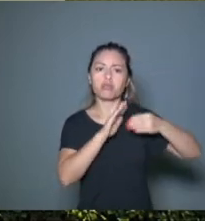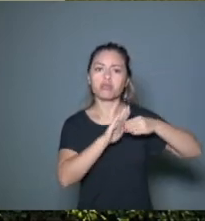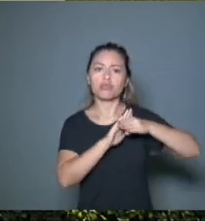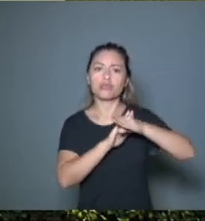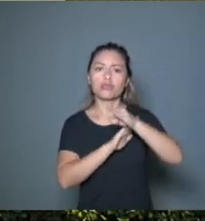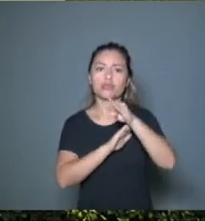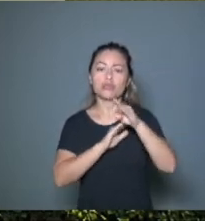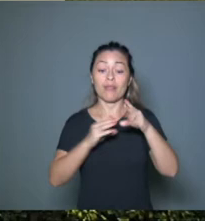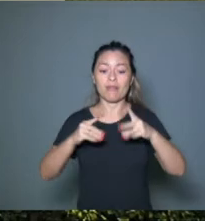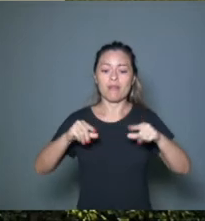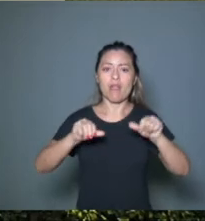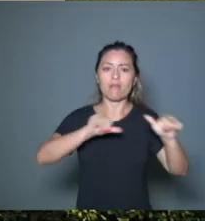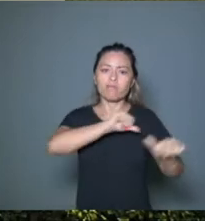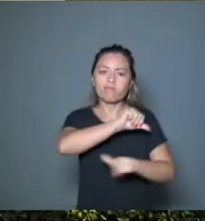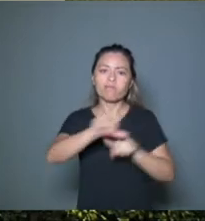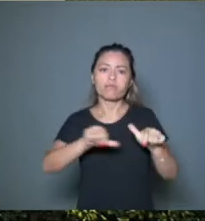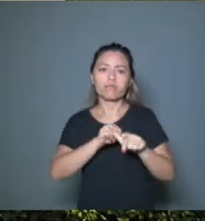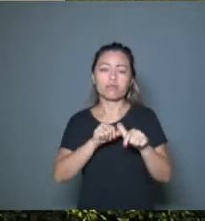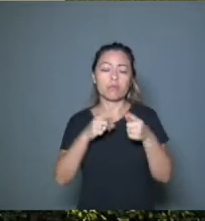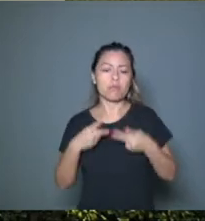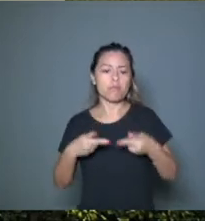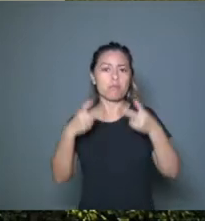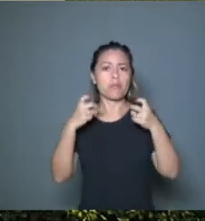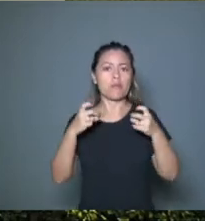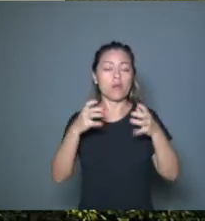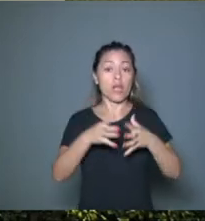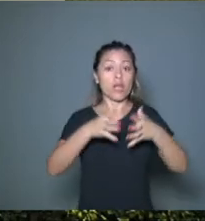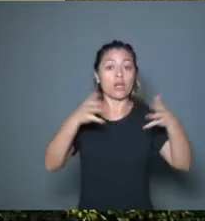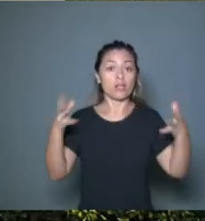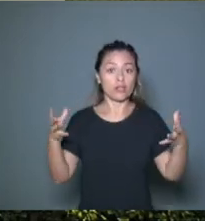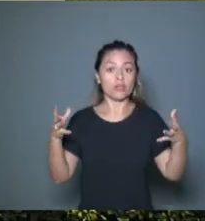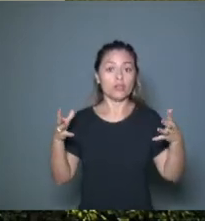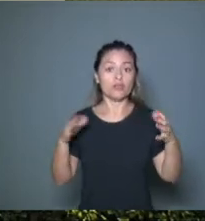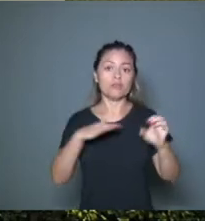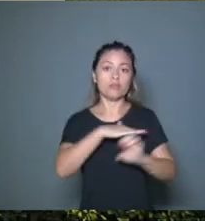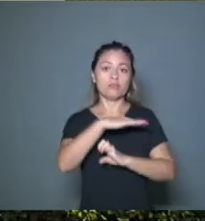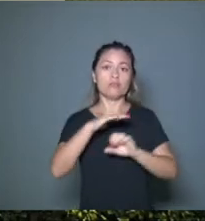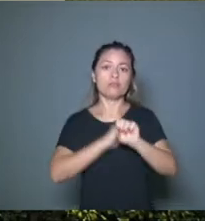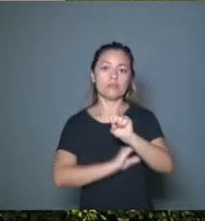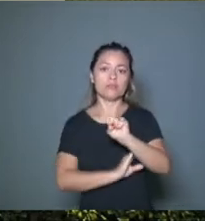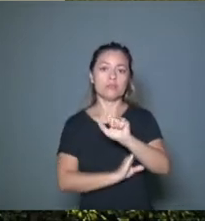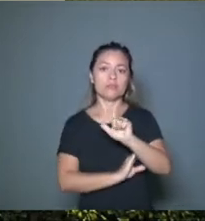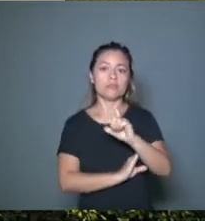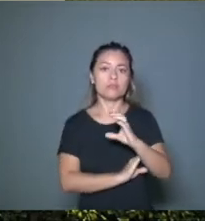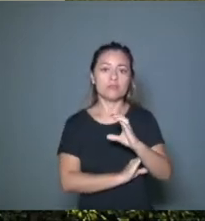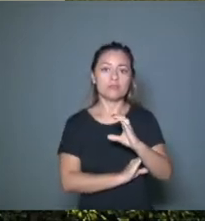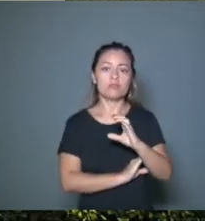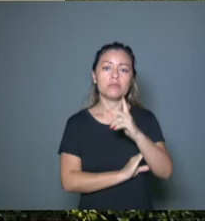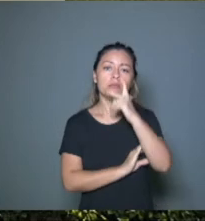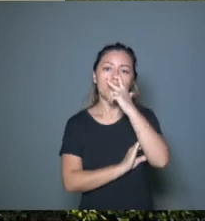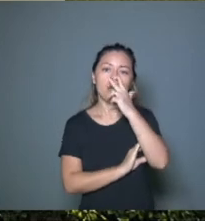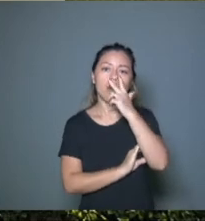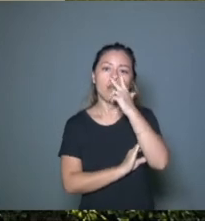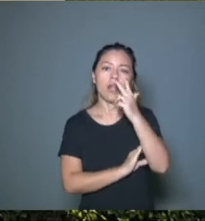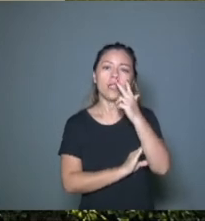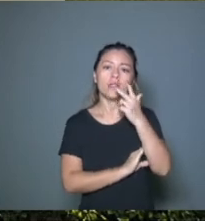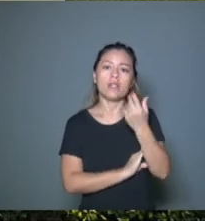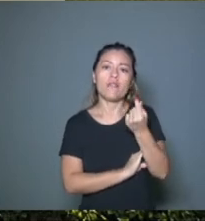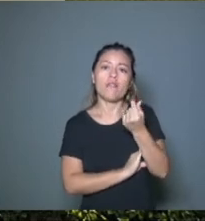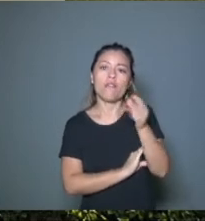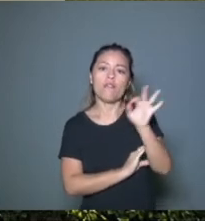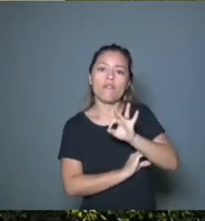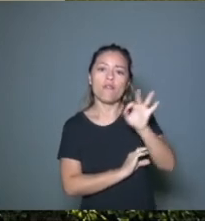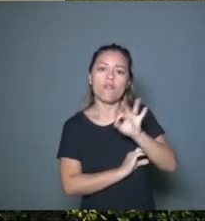value creation with acquisition and transformation of land, very important. We see that as